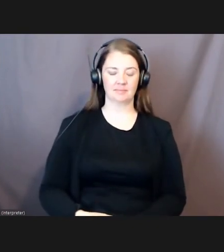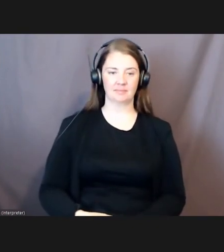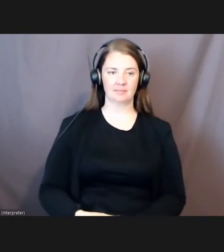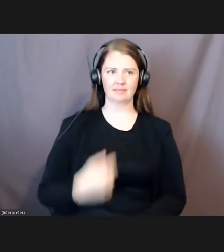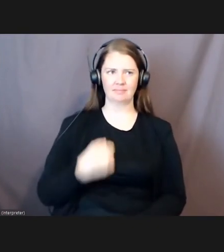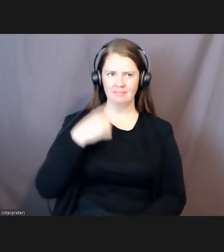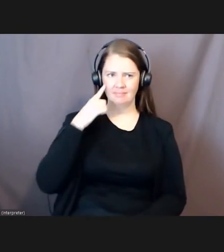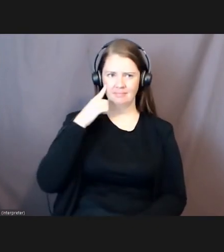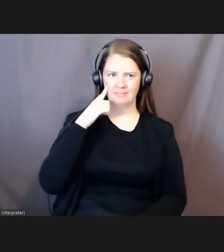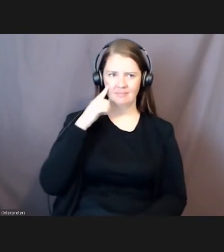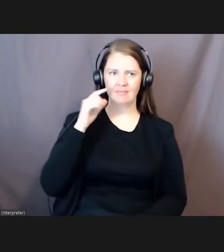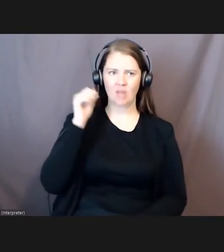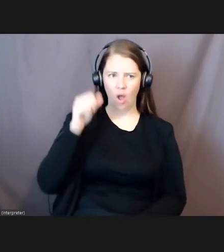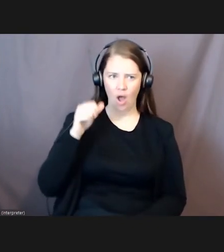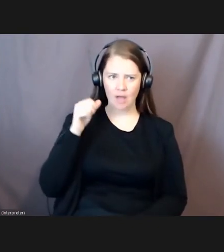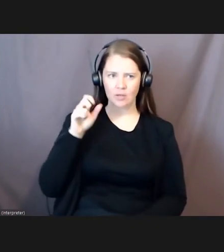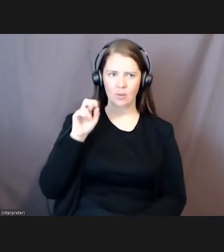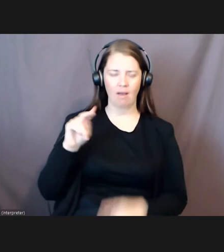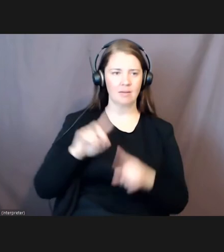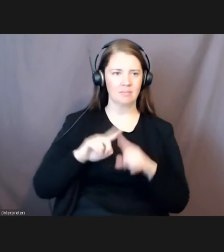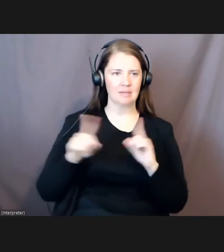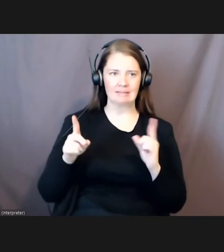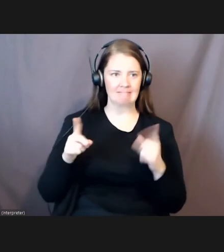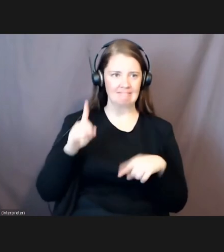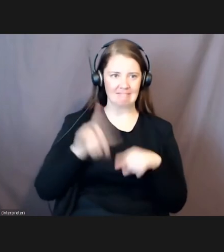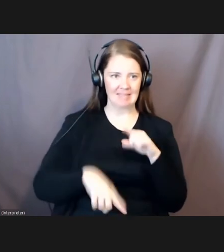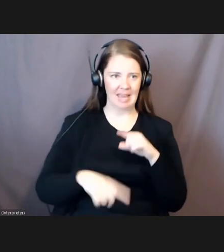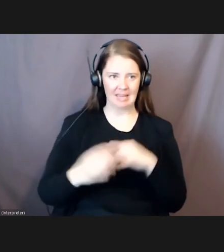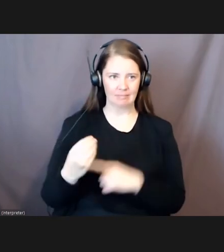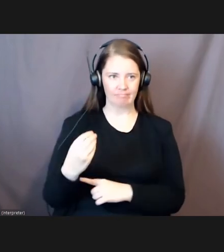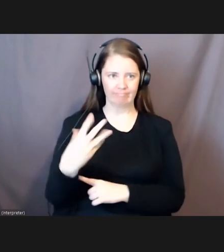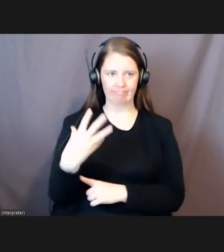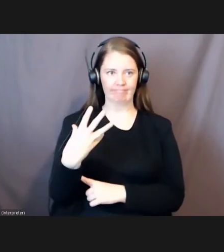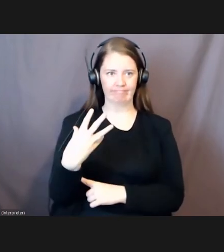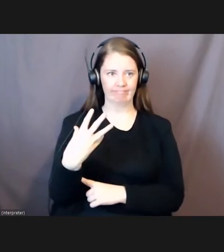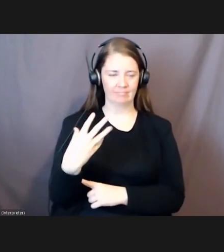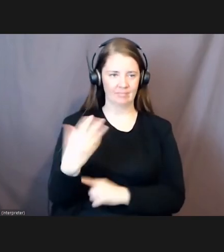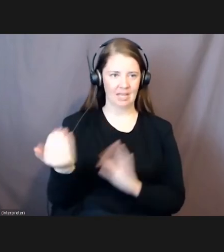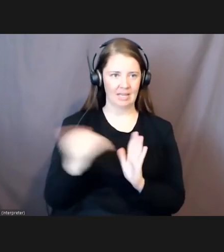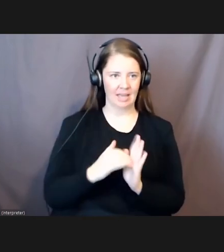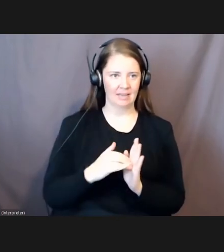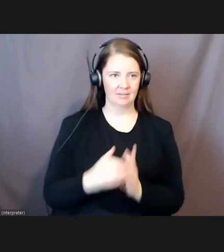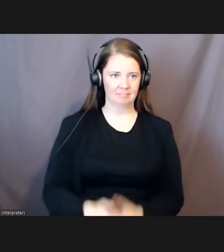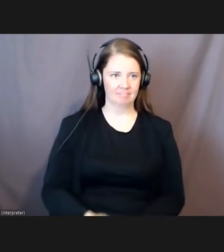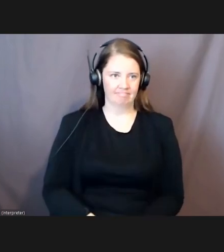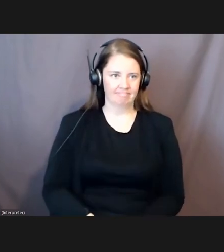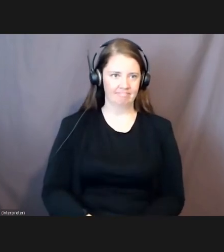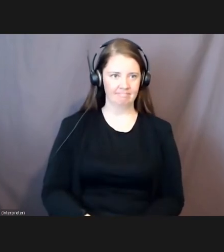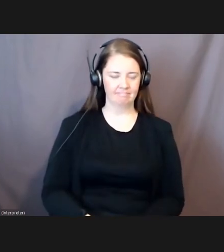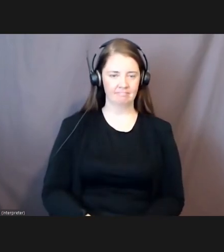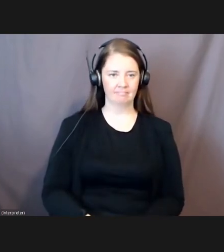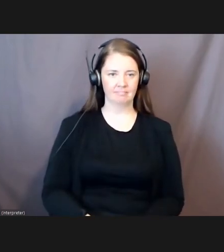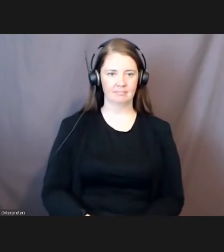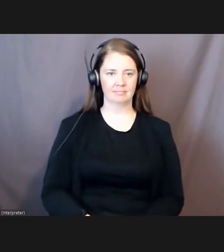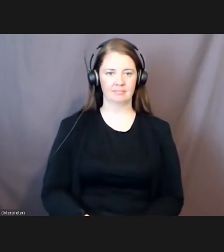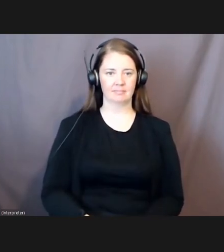I think I got my audio on, but it doesn't look like it's letting me put my video back on yet.